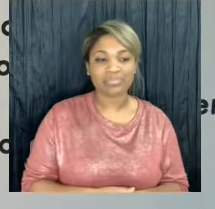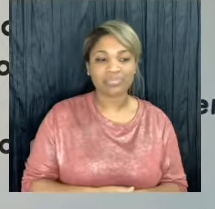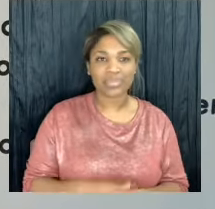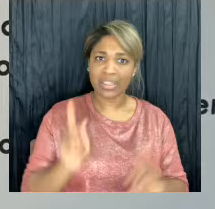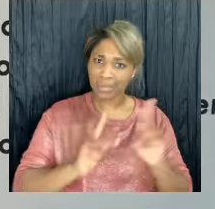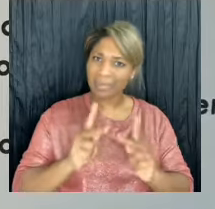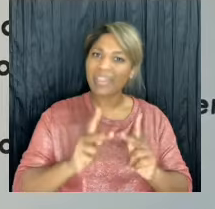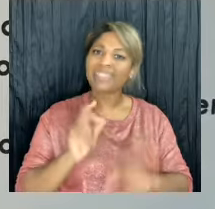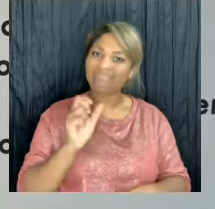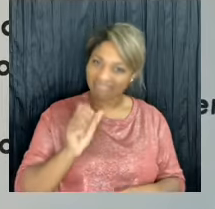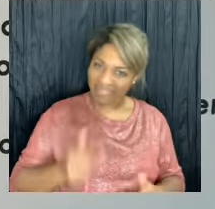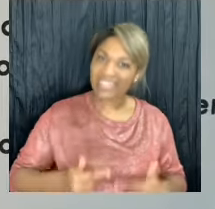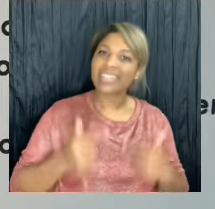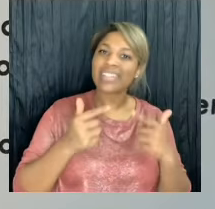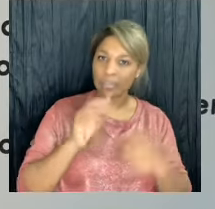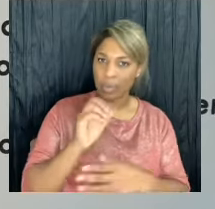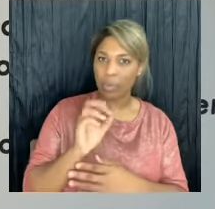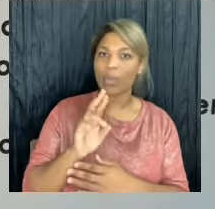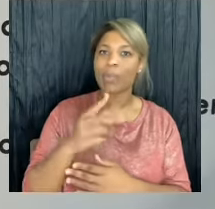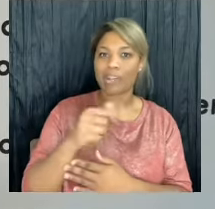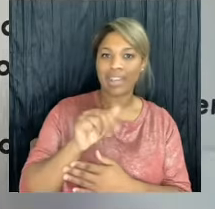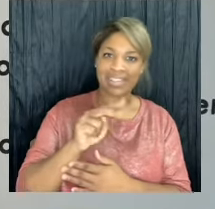living organisms.